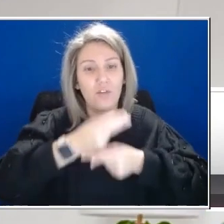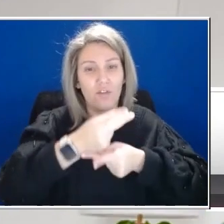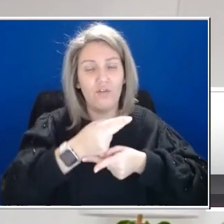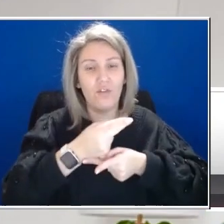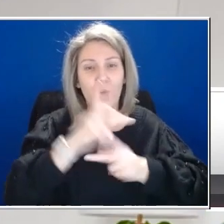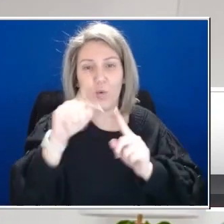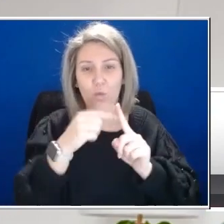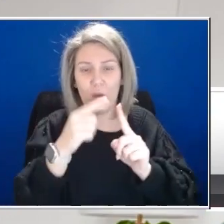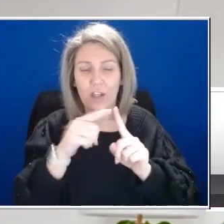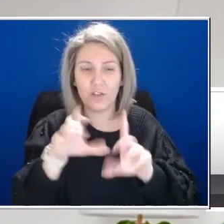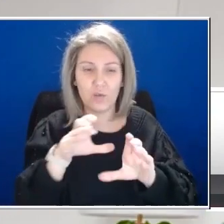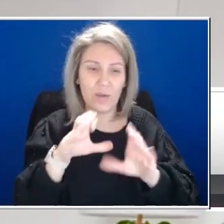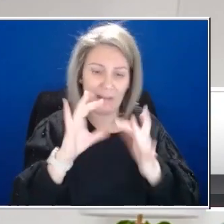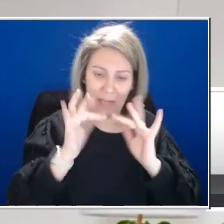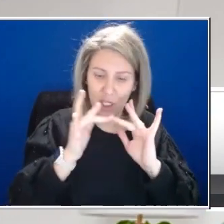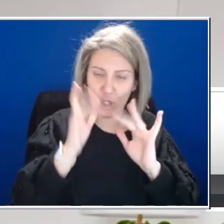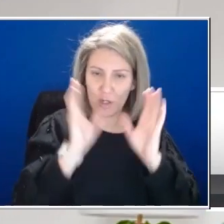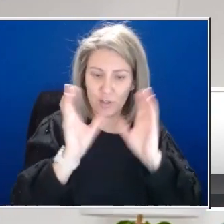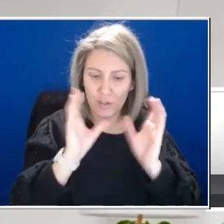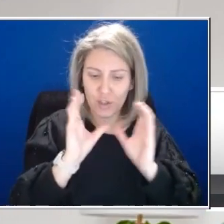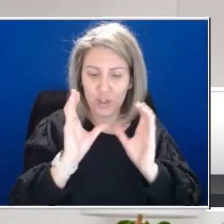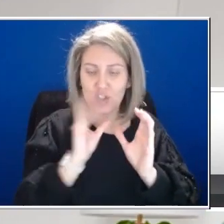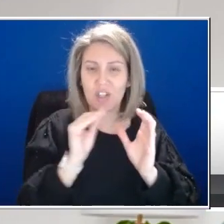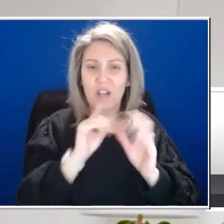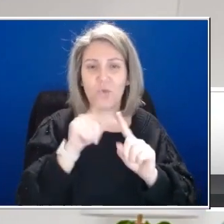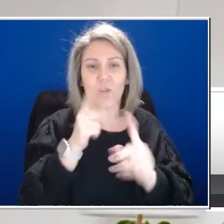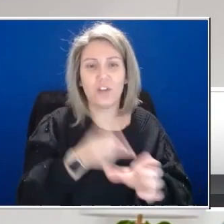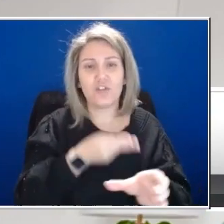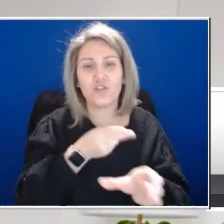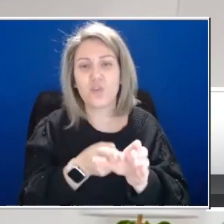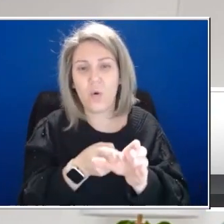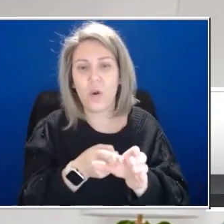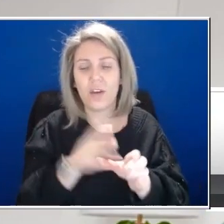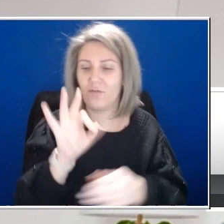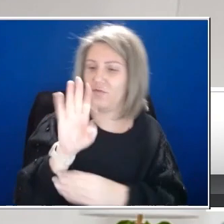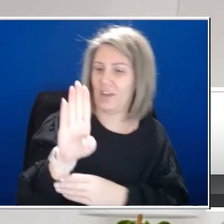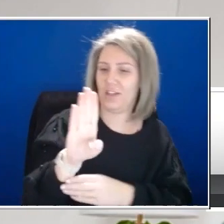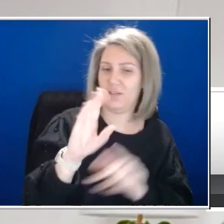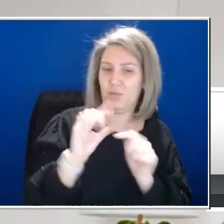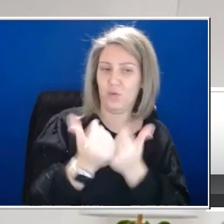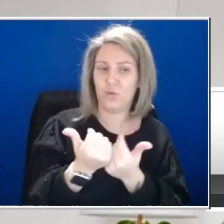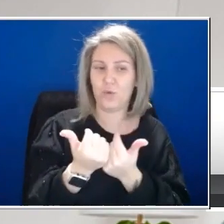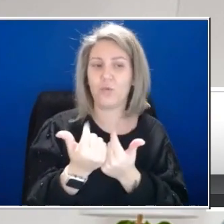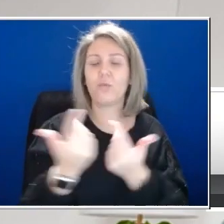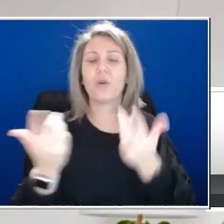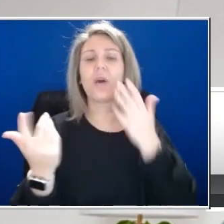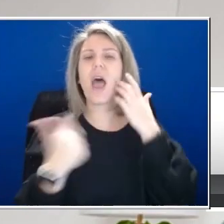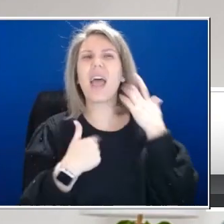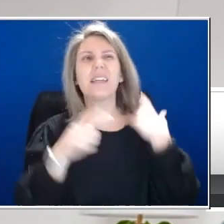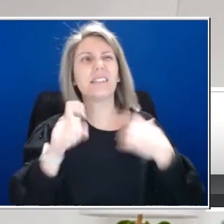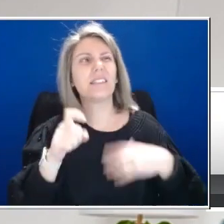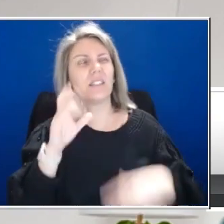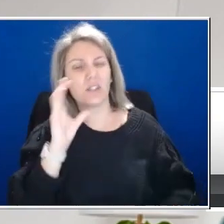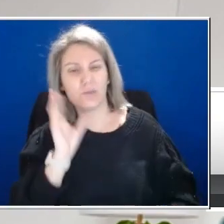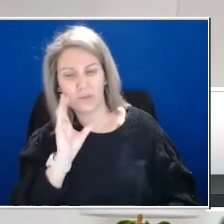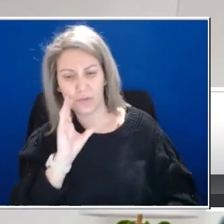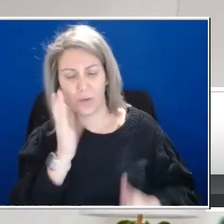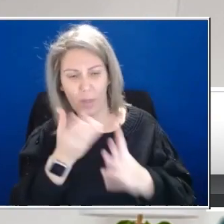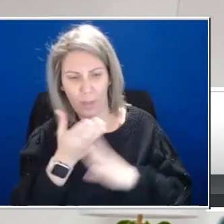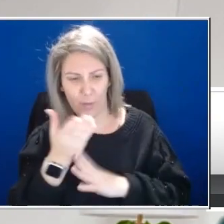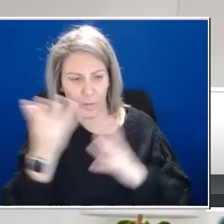doing internet searches, and even when I had joined the Facebook group, was I need to look at this through the lens